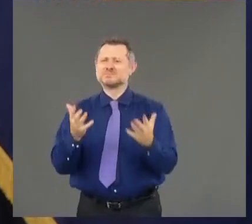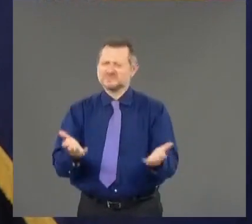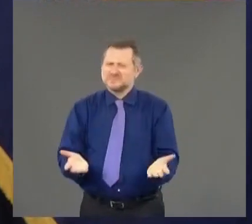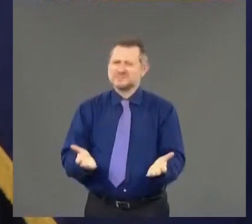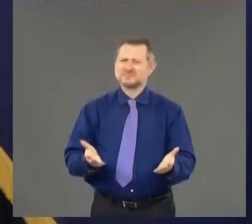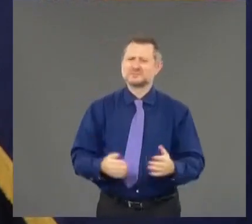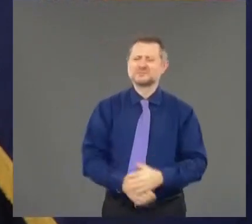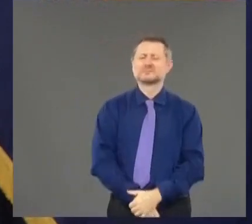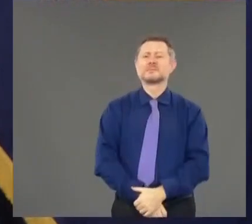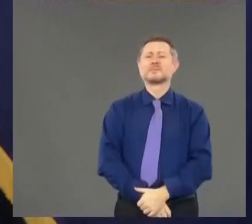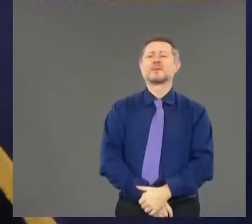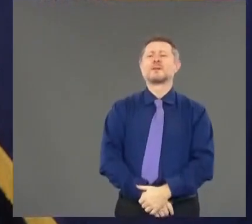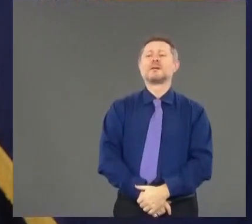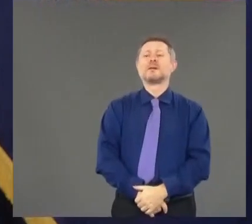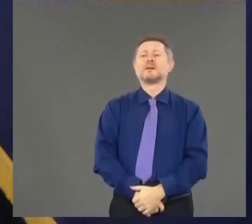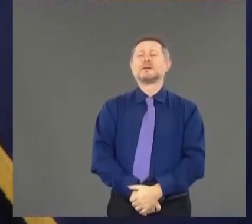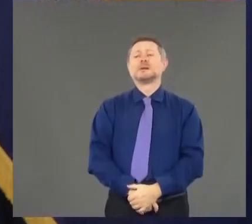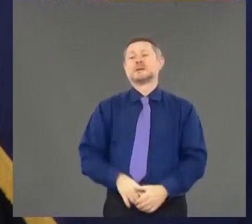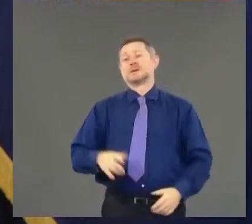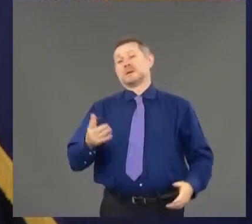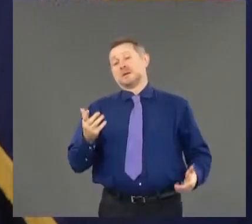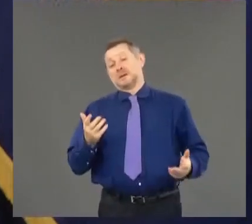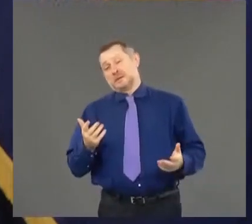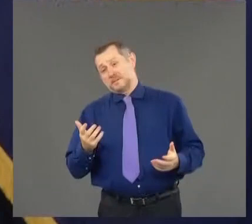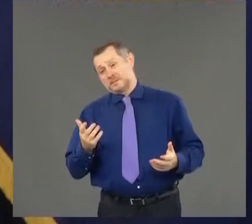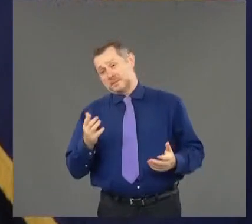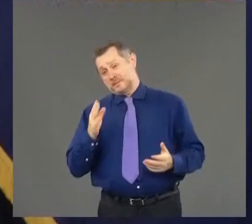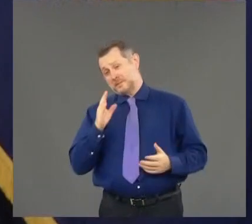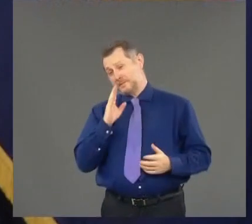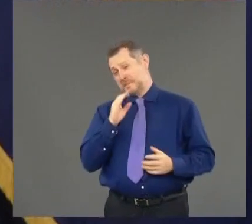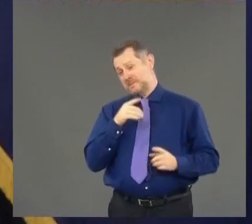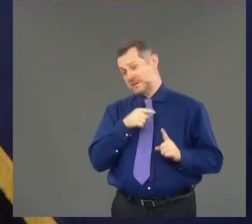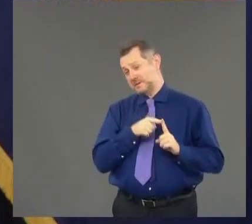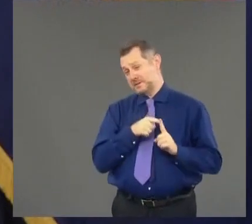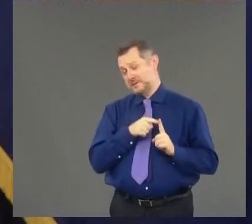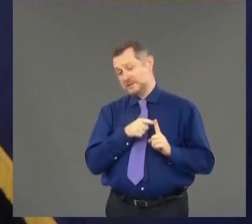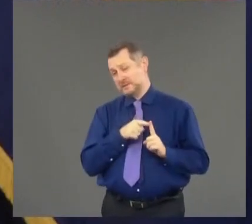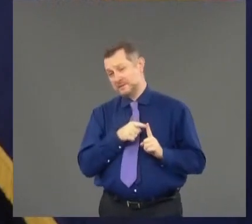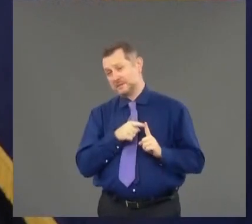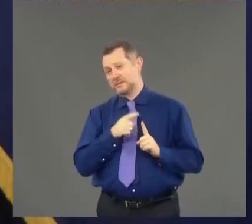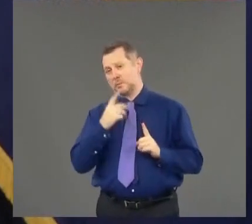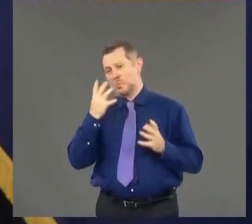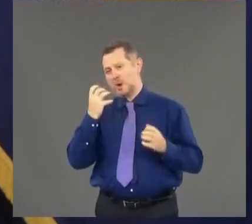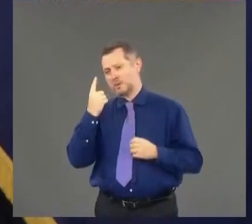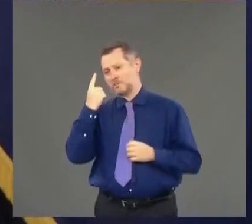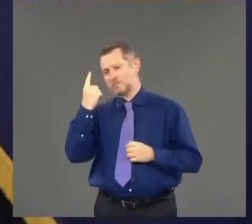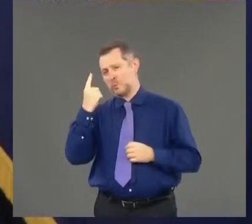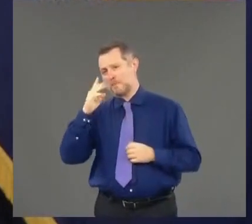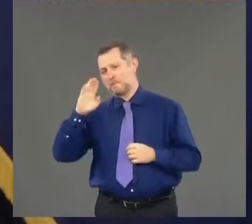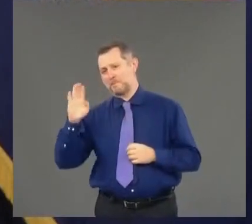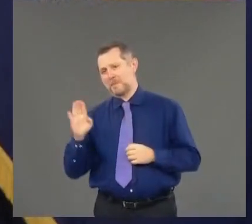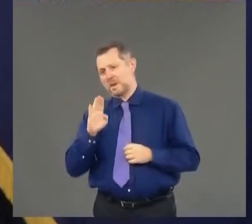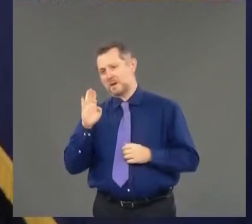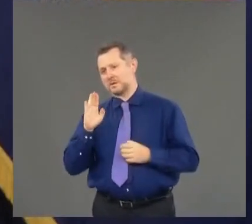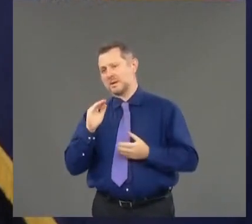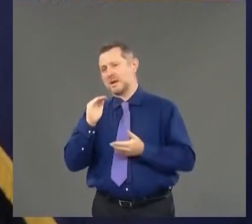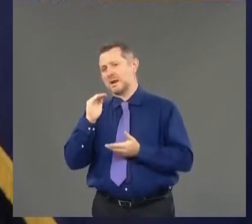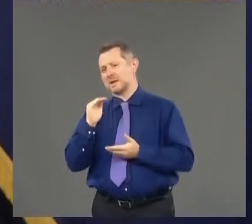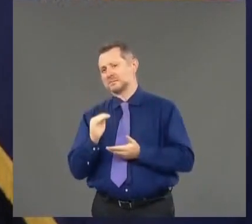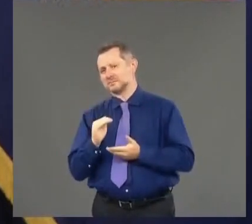You're saying it won't be consequential? The $1 billion shift? Do